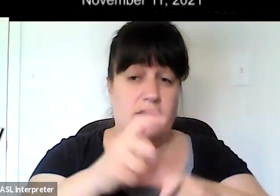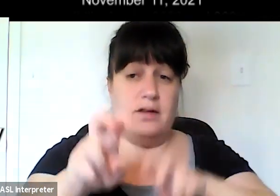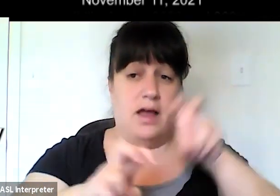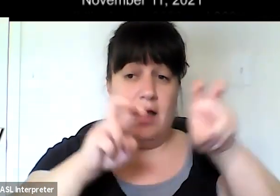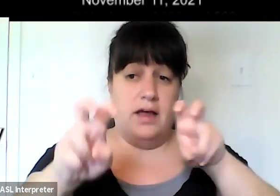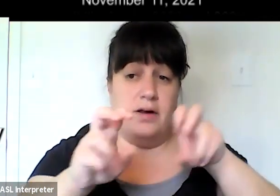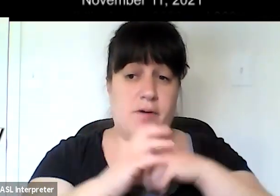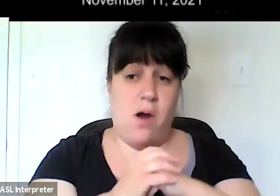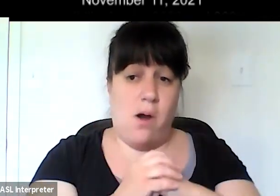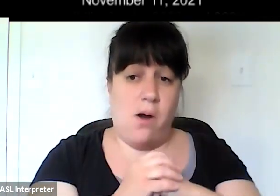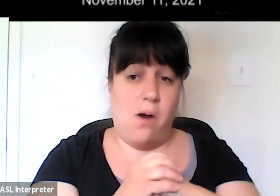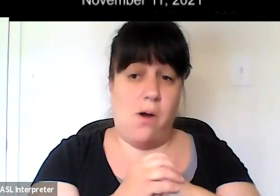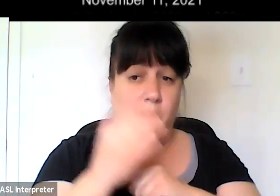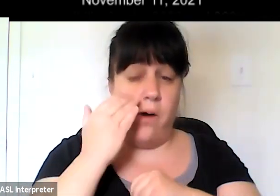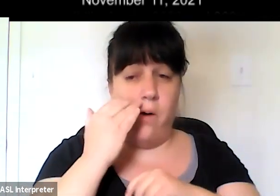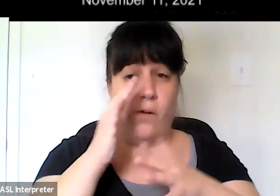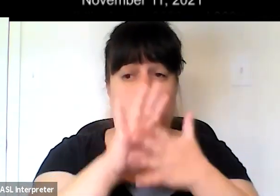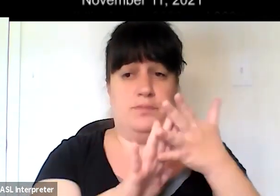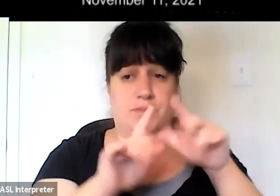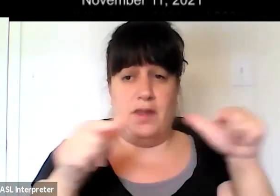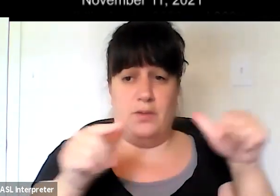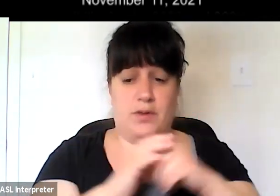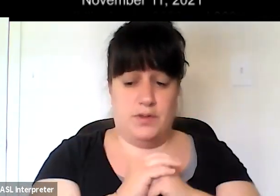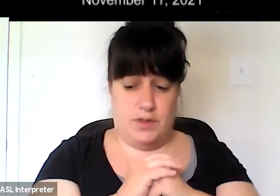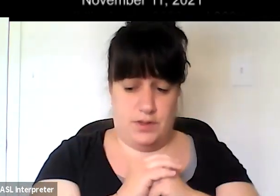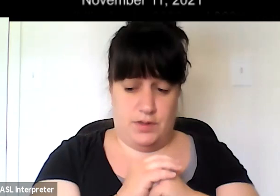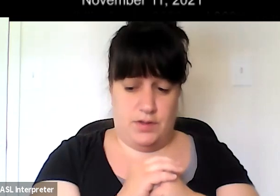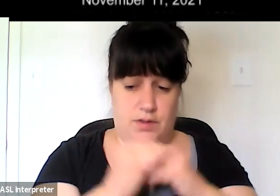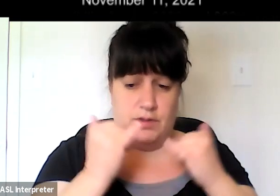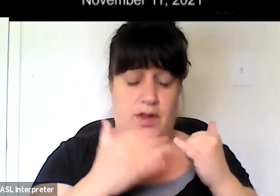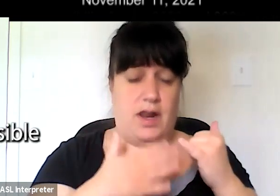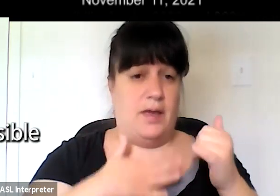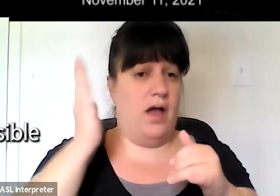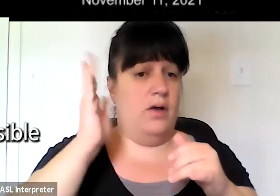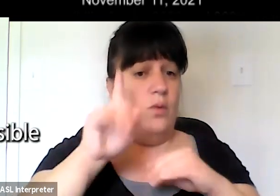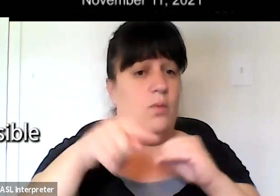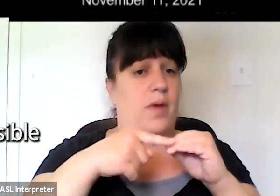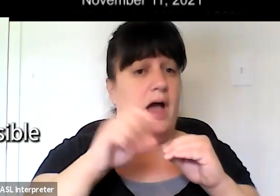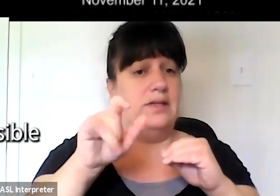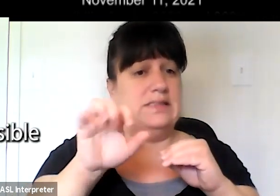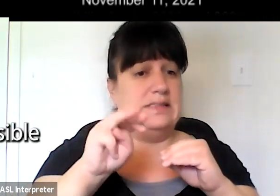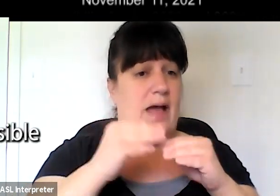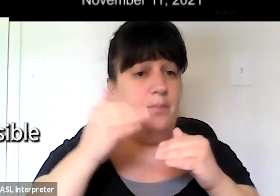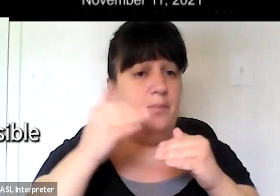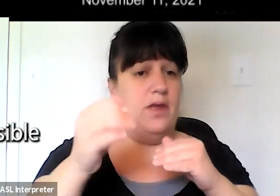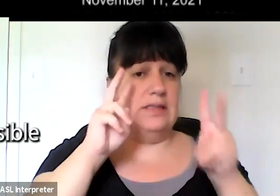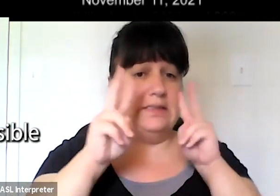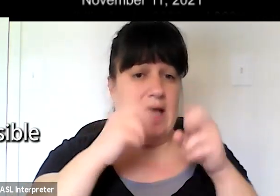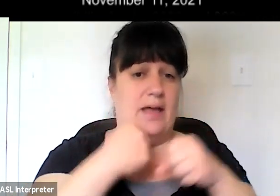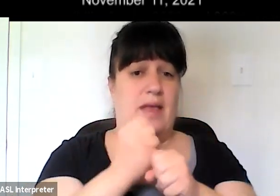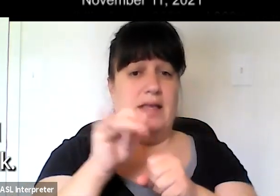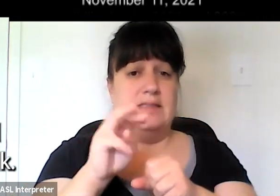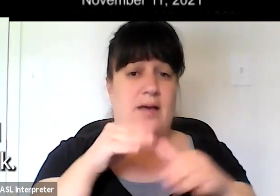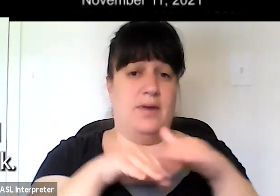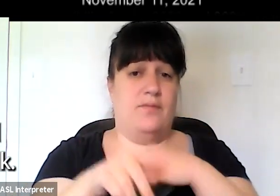occasionally try to learn some new languages. So today, my talk will be on STEM beyond sight, making STEM accessible for the visually